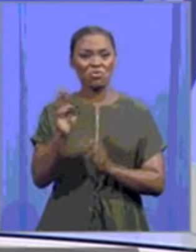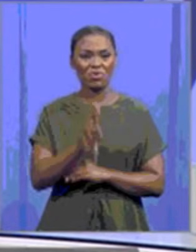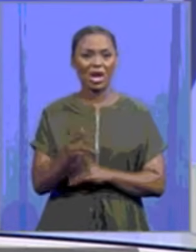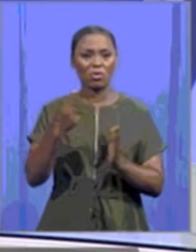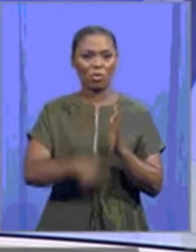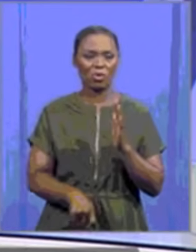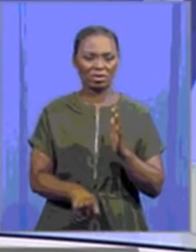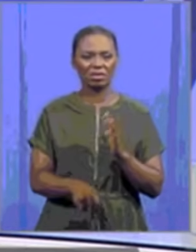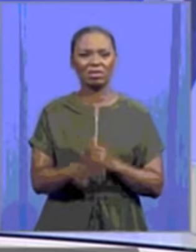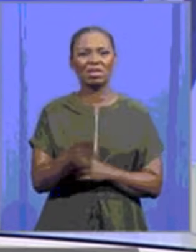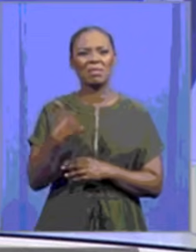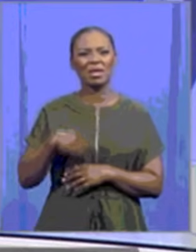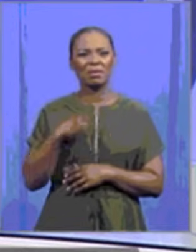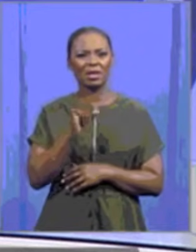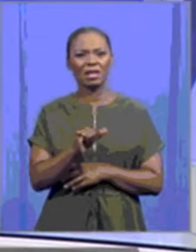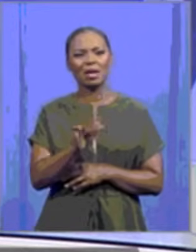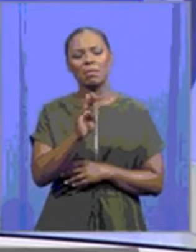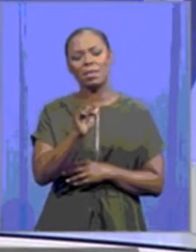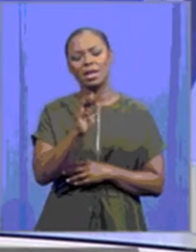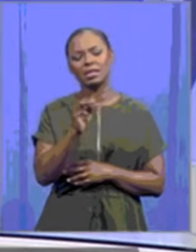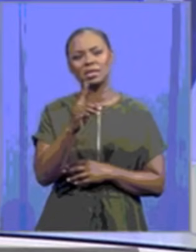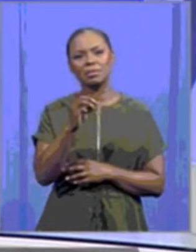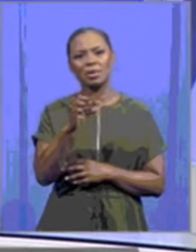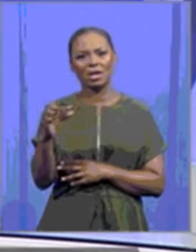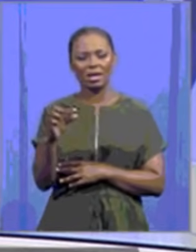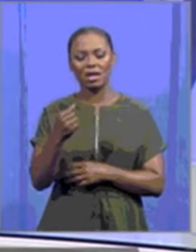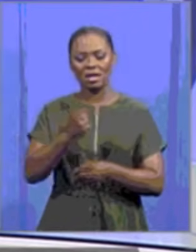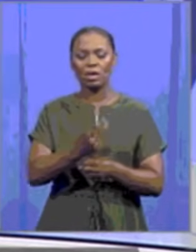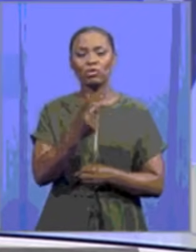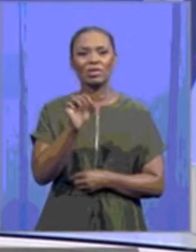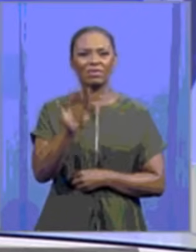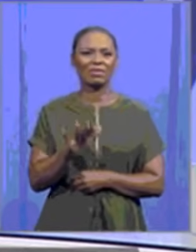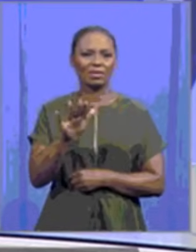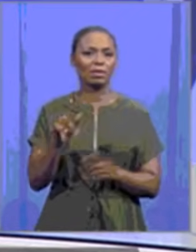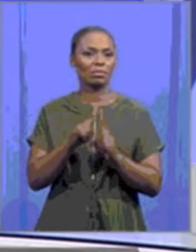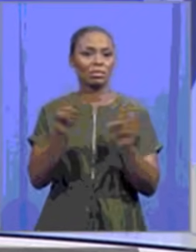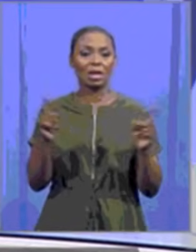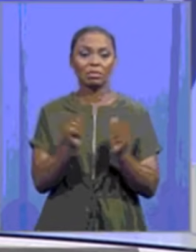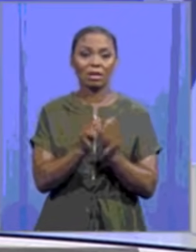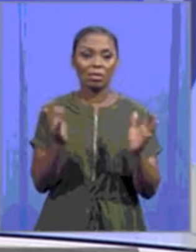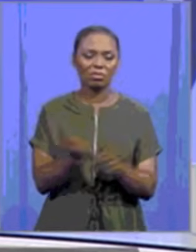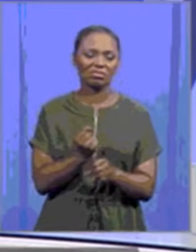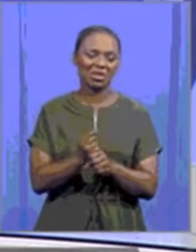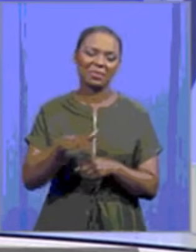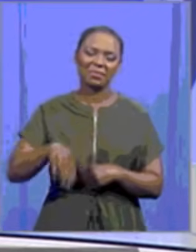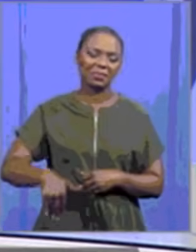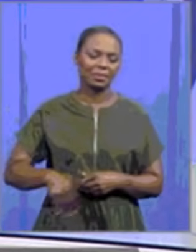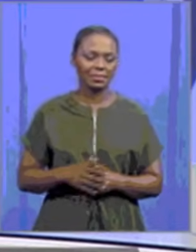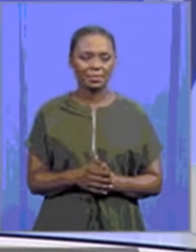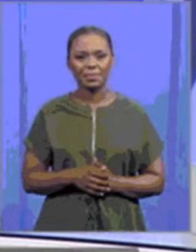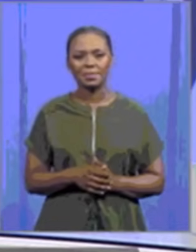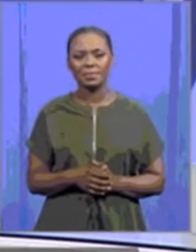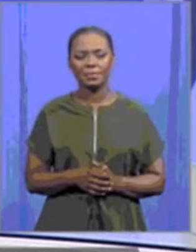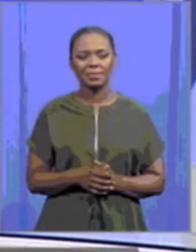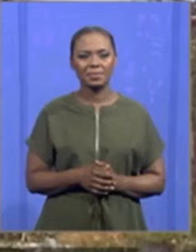wa selegae wa Madibeng ka 2015. E fela ga se saka sa šoma.